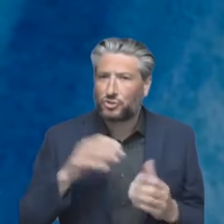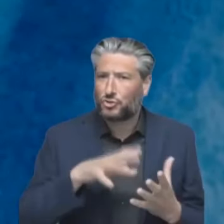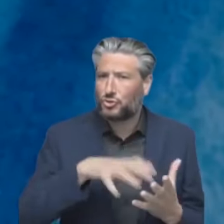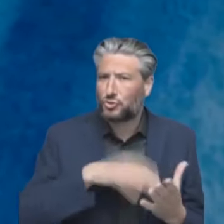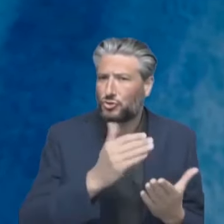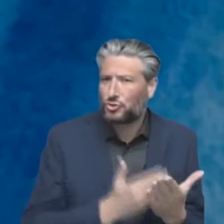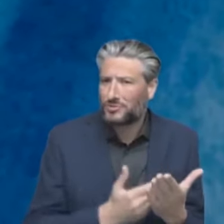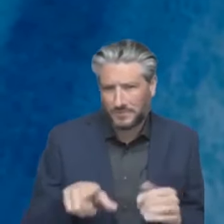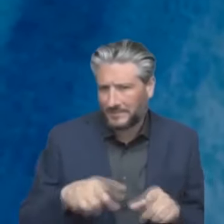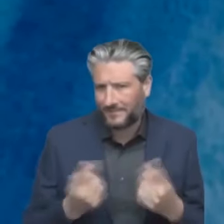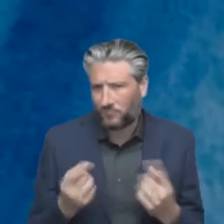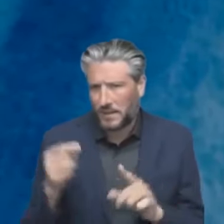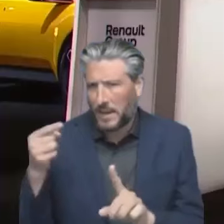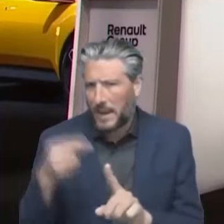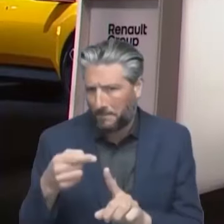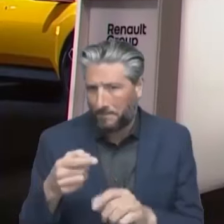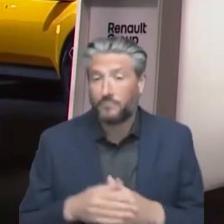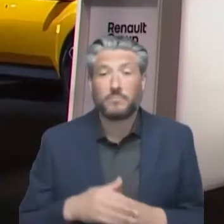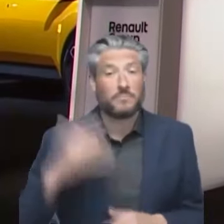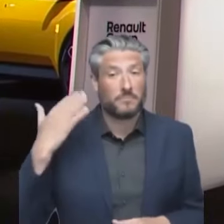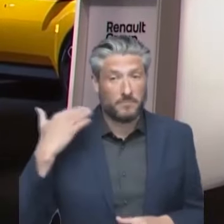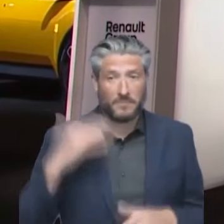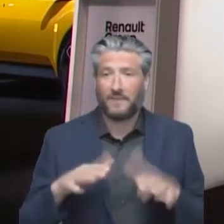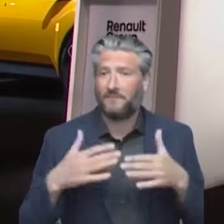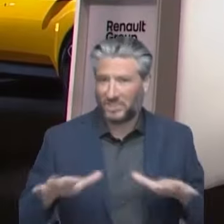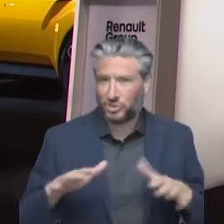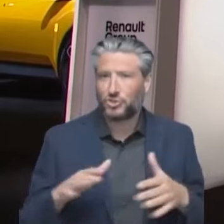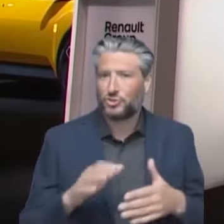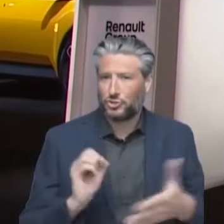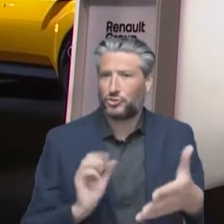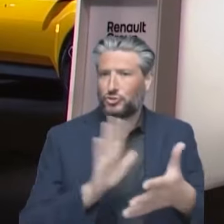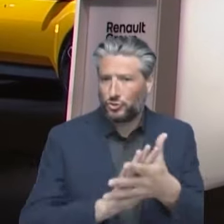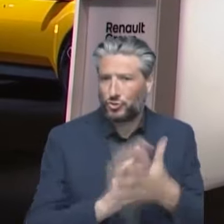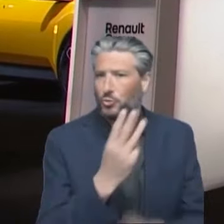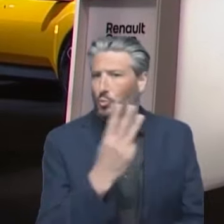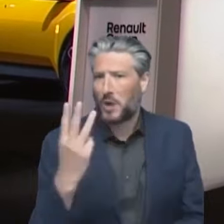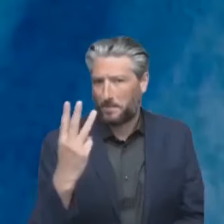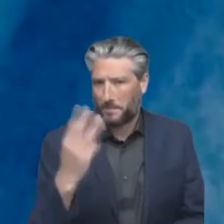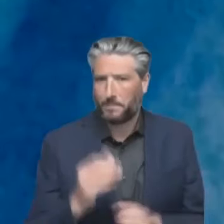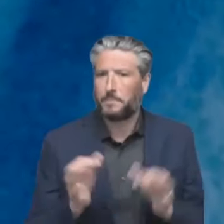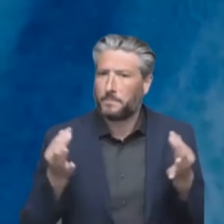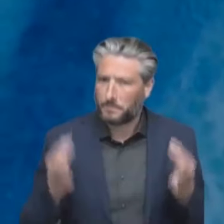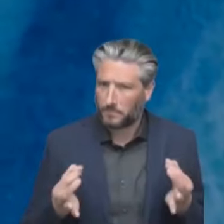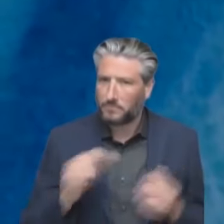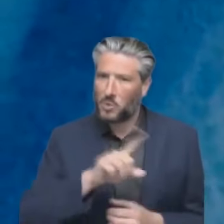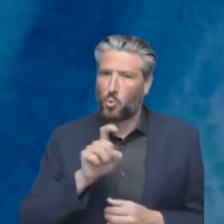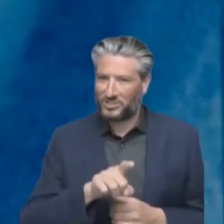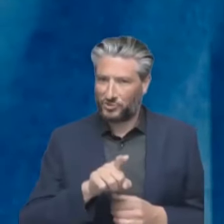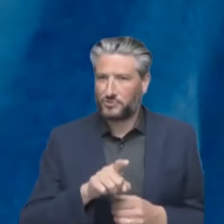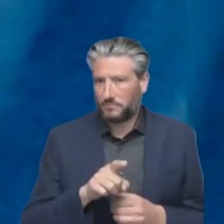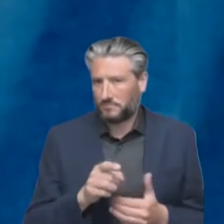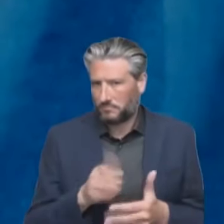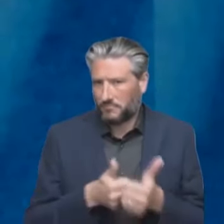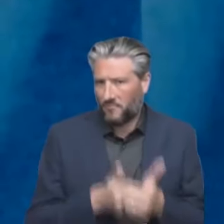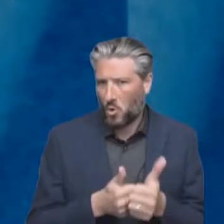have been posted on the page dedicated to our general meeting on our website. Many of you have sent us questions as part of the open shareholder dialogue